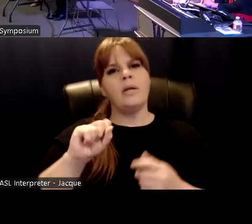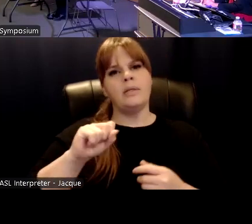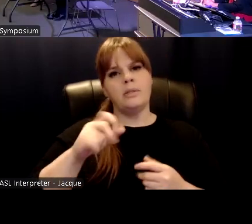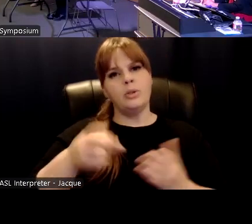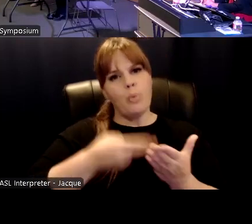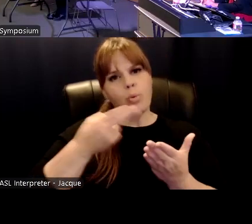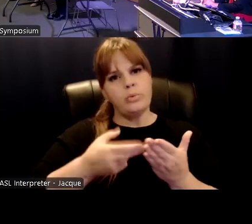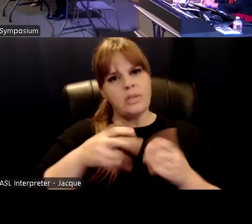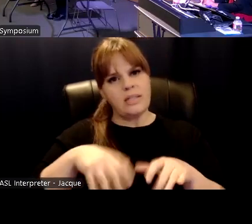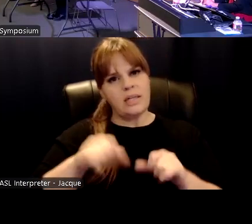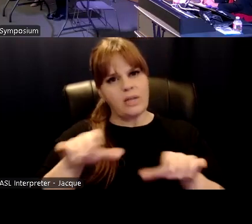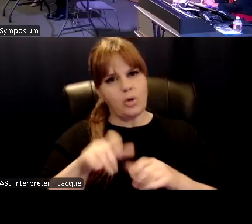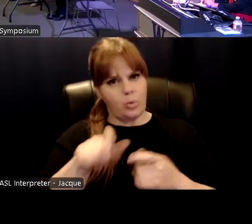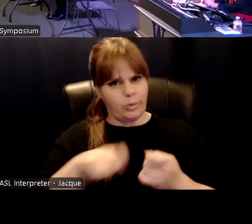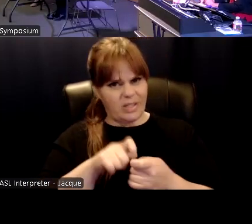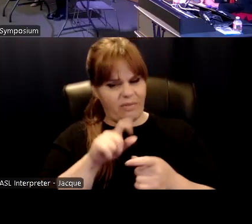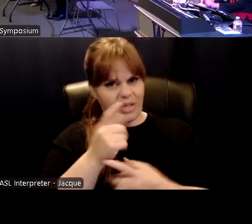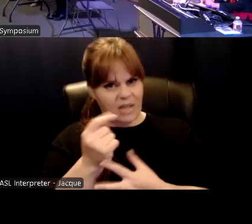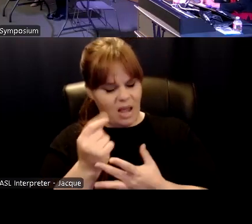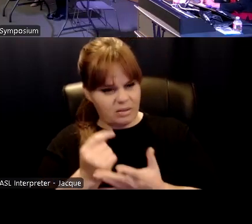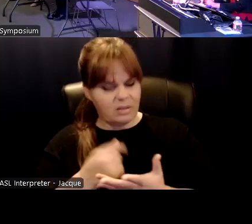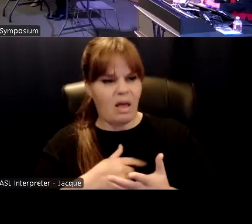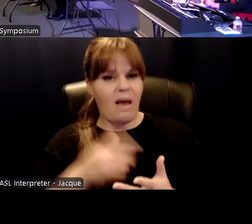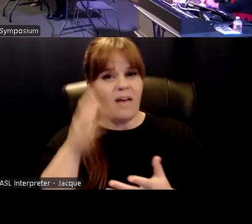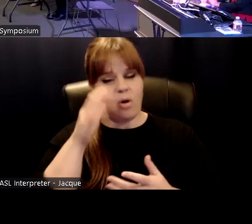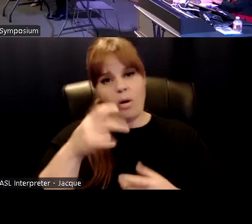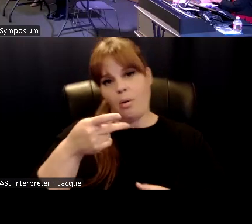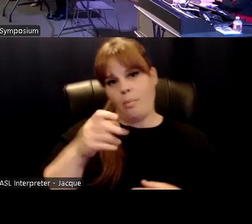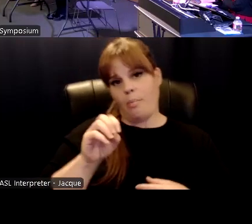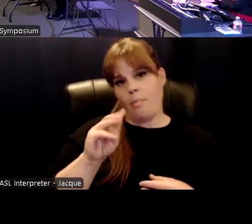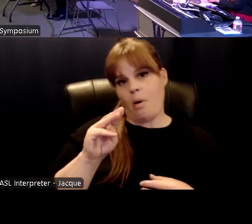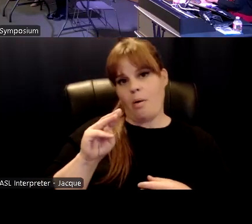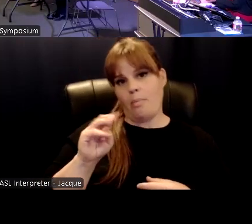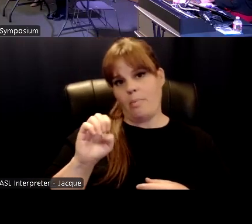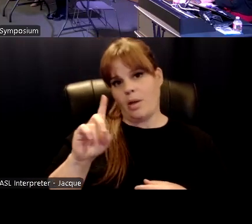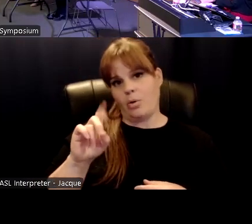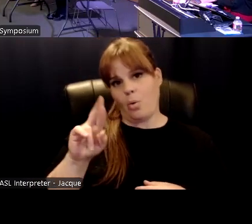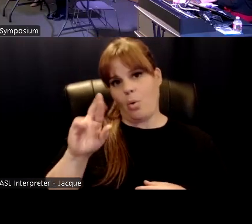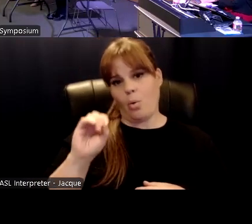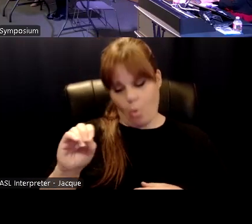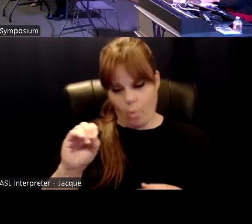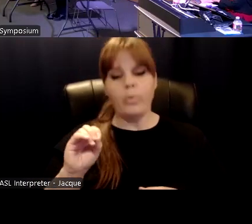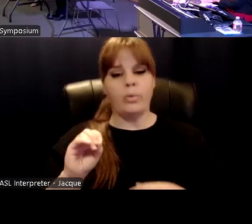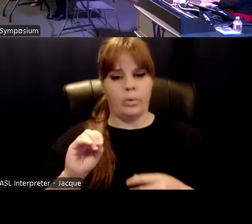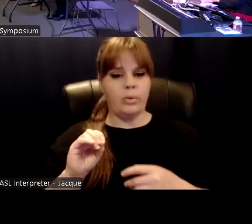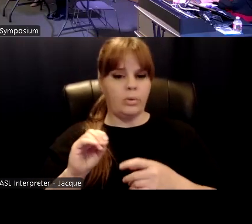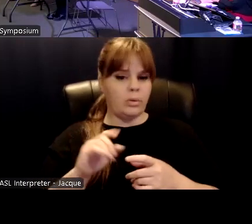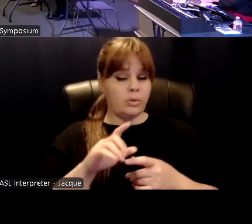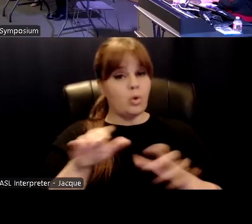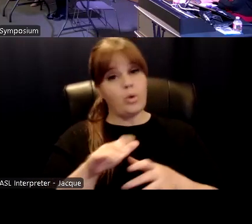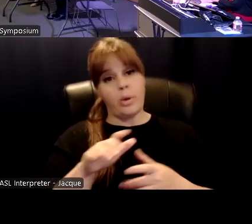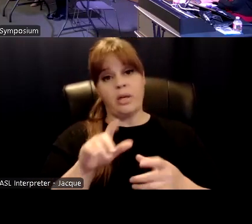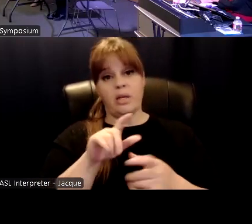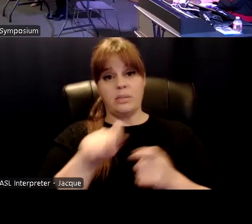tasks. I heard a version of the Pomodoro, which is kind of the idea of doing a task for a set amount of time and then